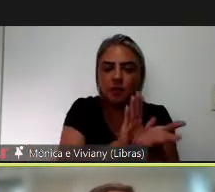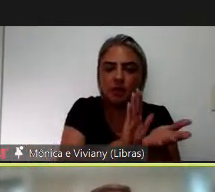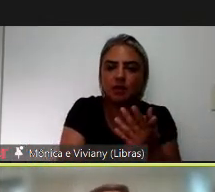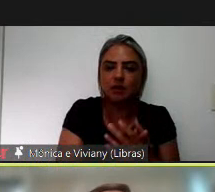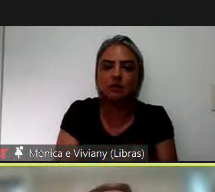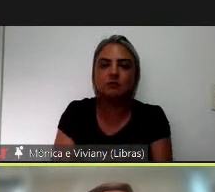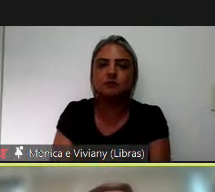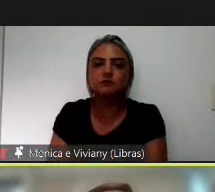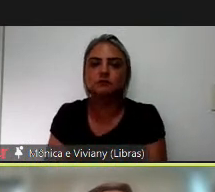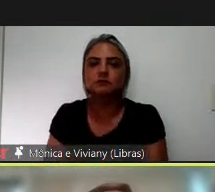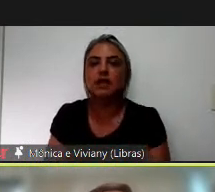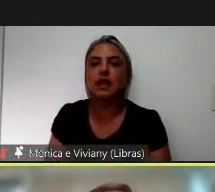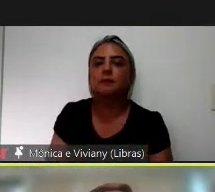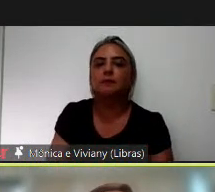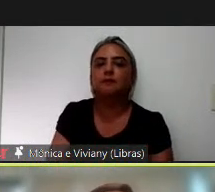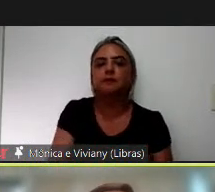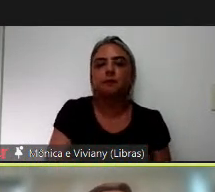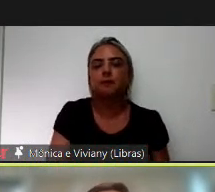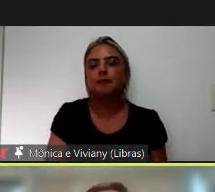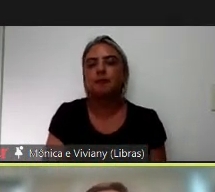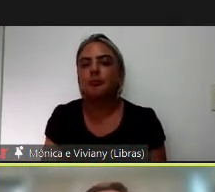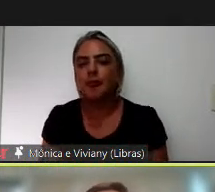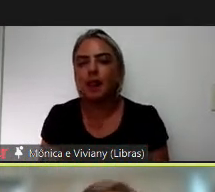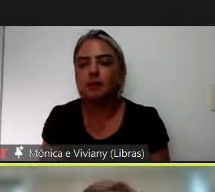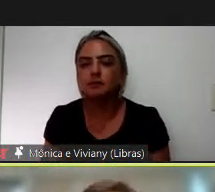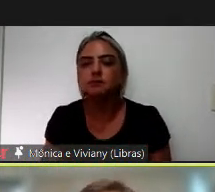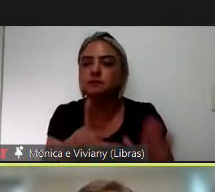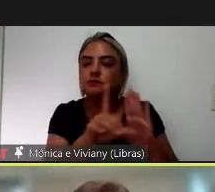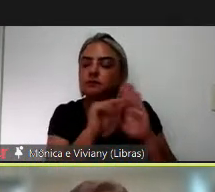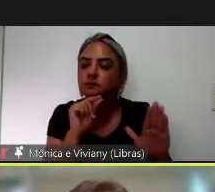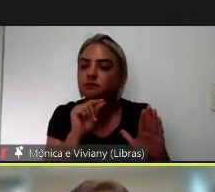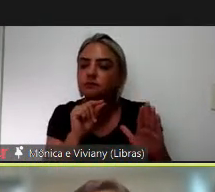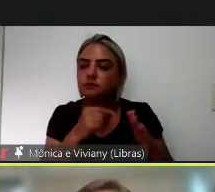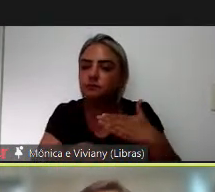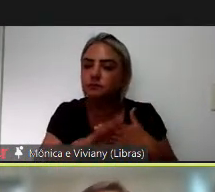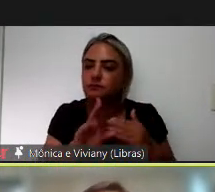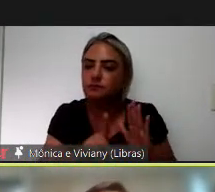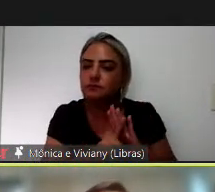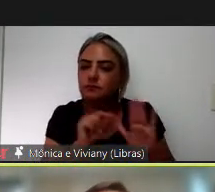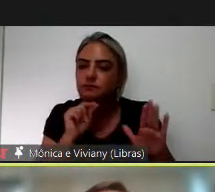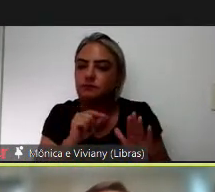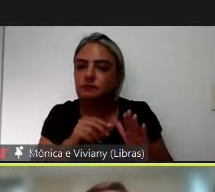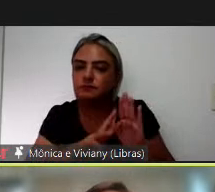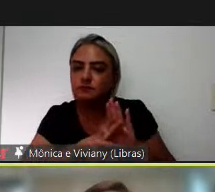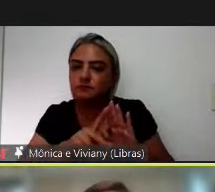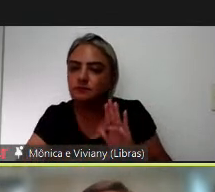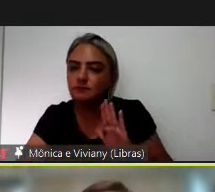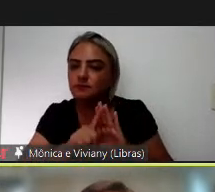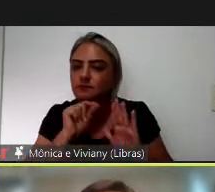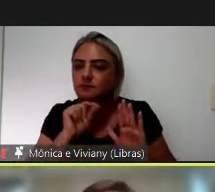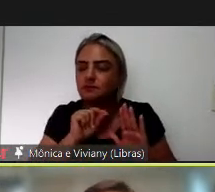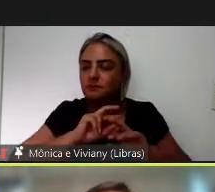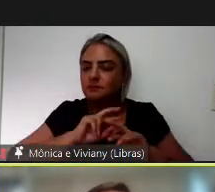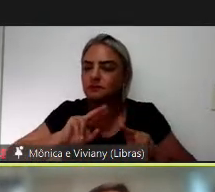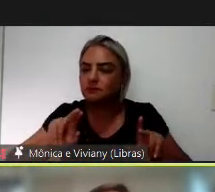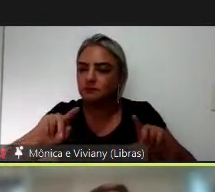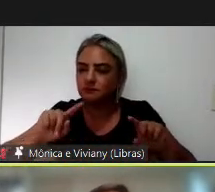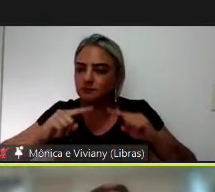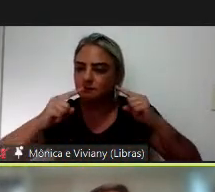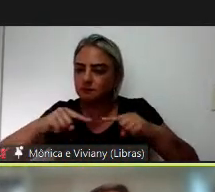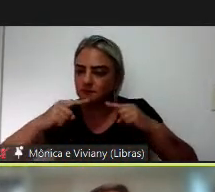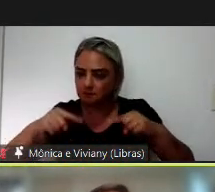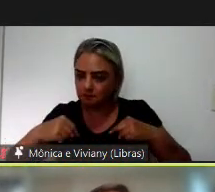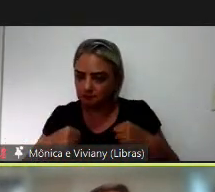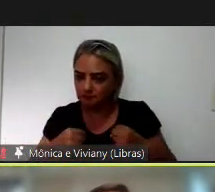years, which is published in PNN supplement, and highlight some advances